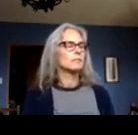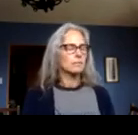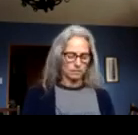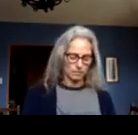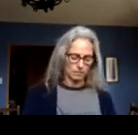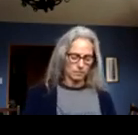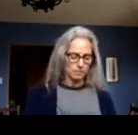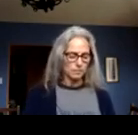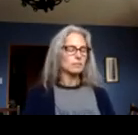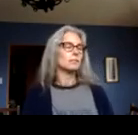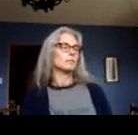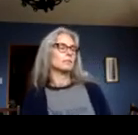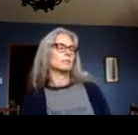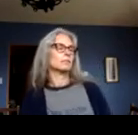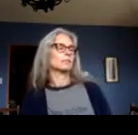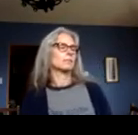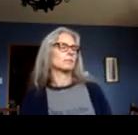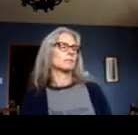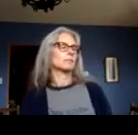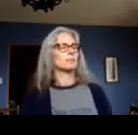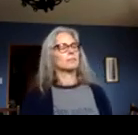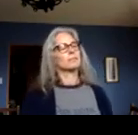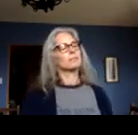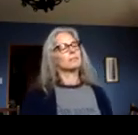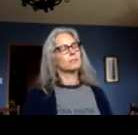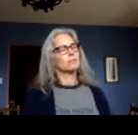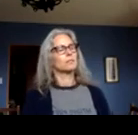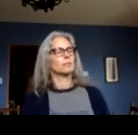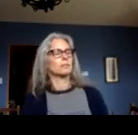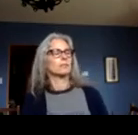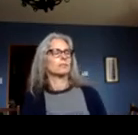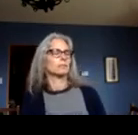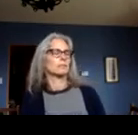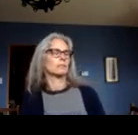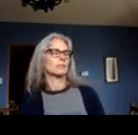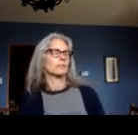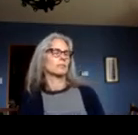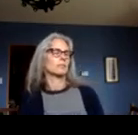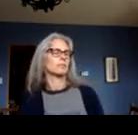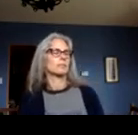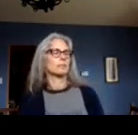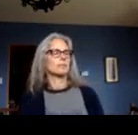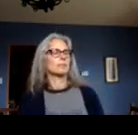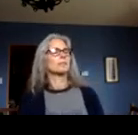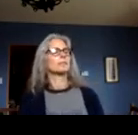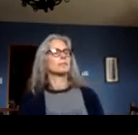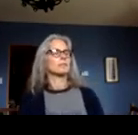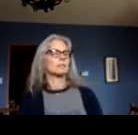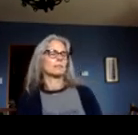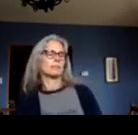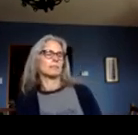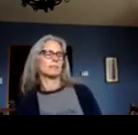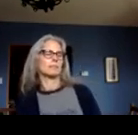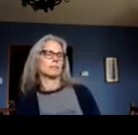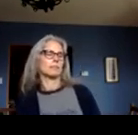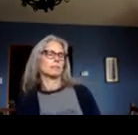and I've got my stuff ready for tomorrow, but I don't want it to be posted until tomorrow, I can tell Classroom like automatically post it for me at